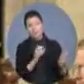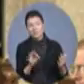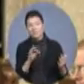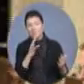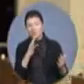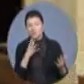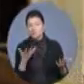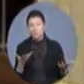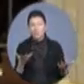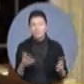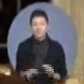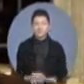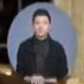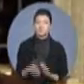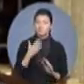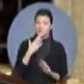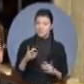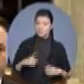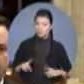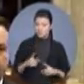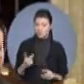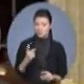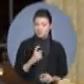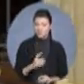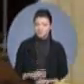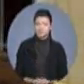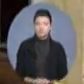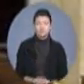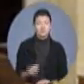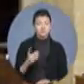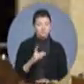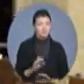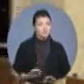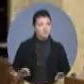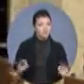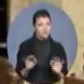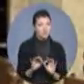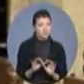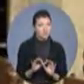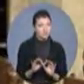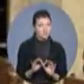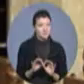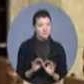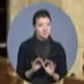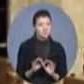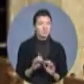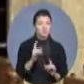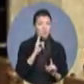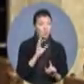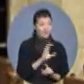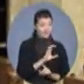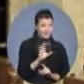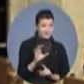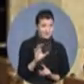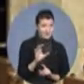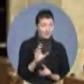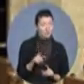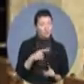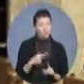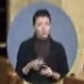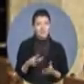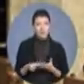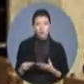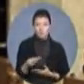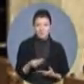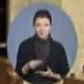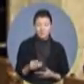Mr. Speaker, for the question of this very important issue for new Canadians and our entire economy. That's why our government created the Foreign Credential Referral Office